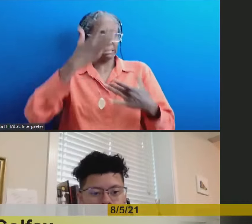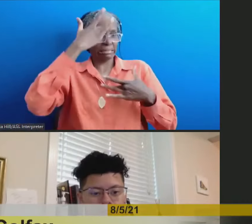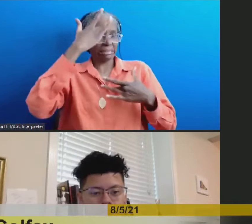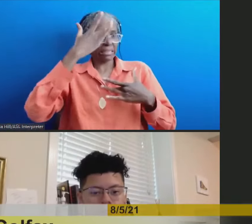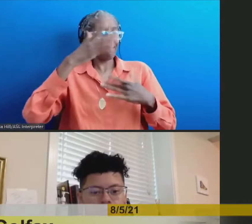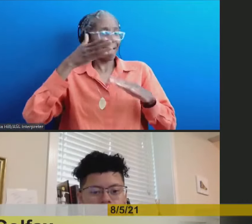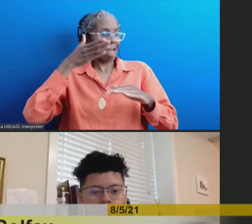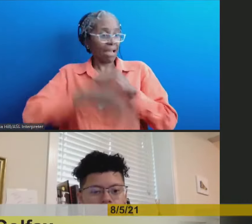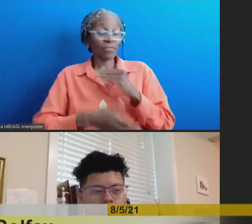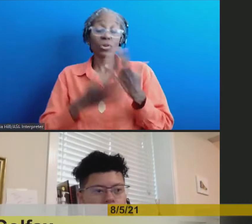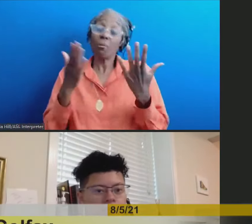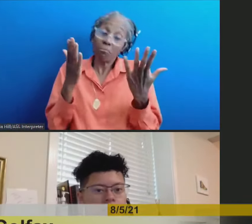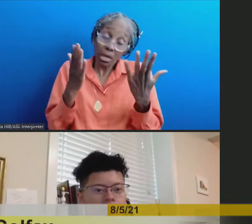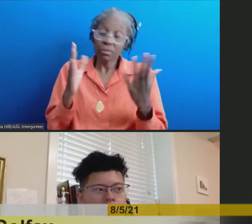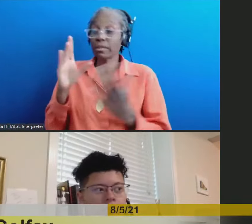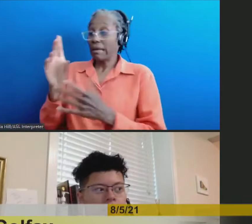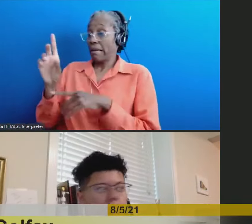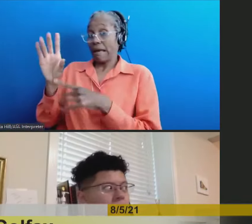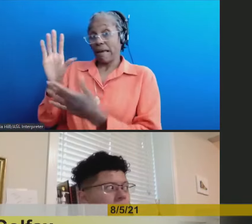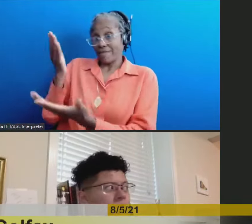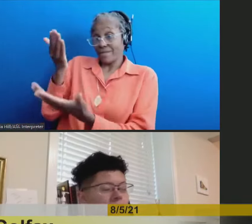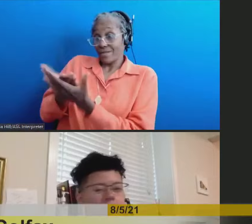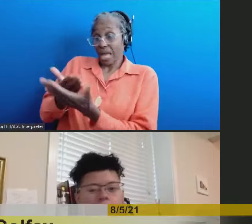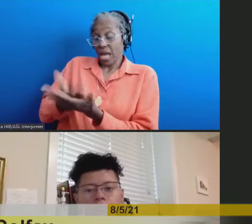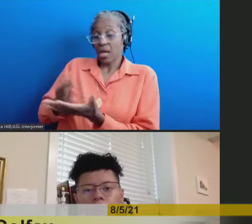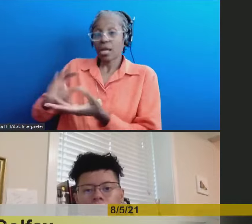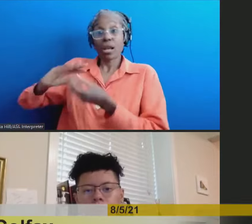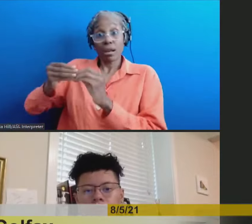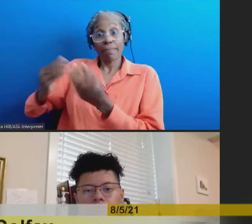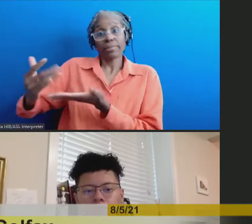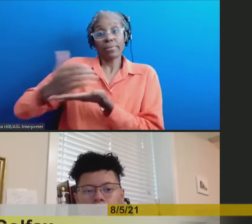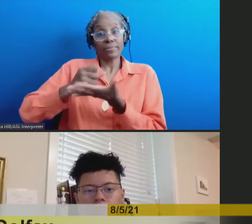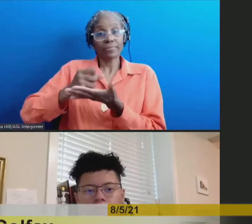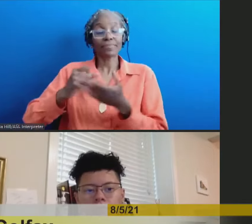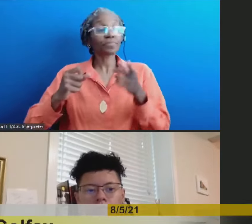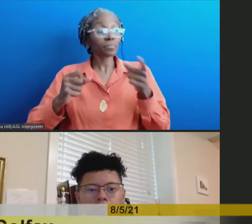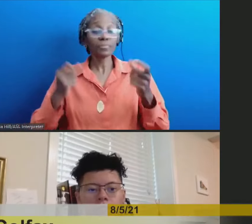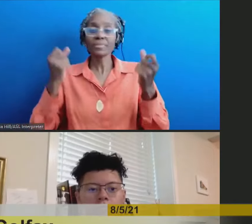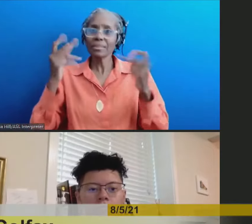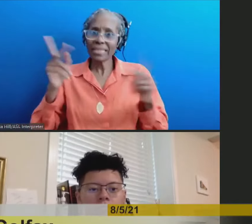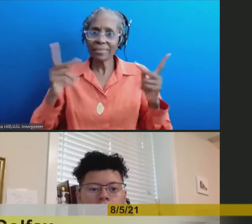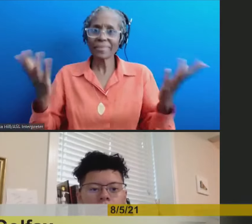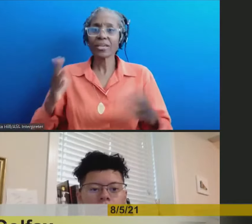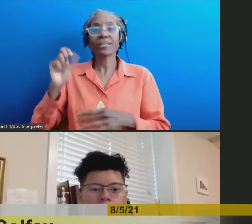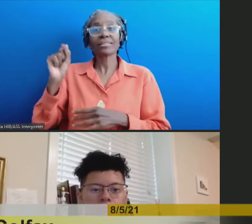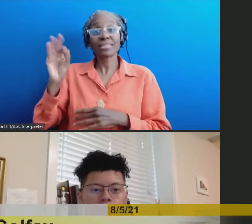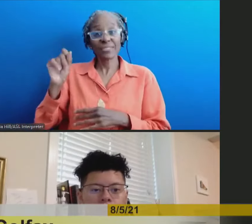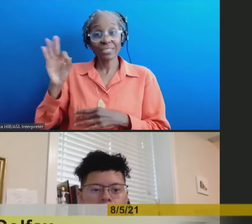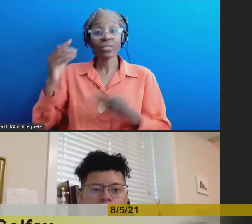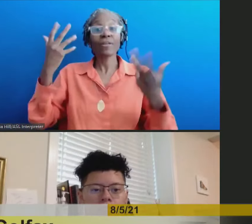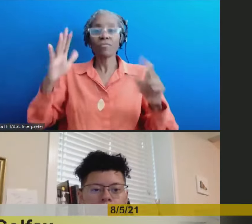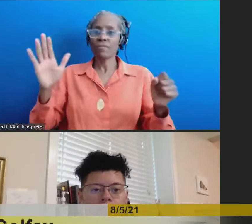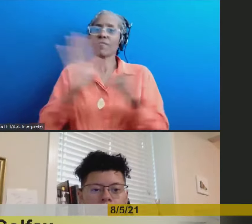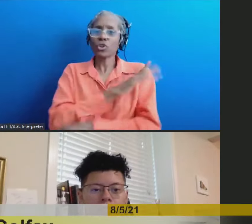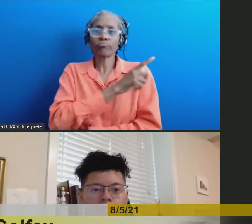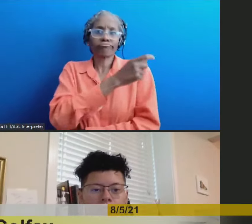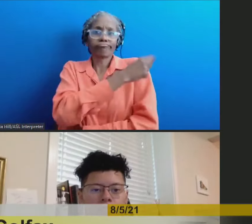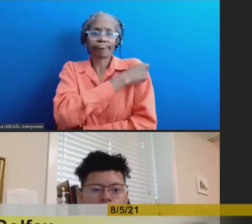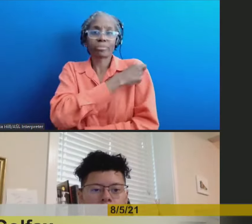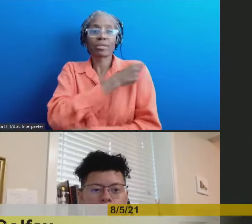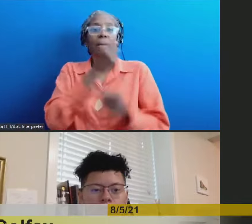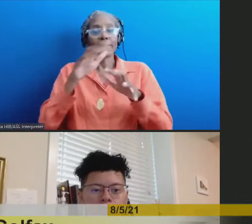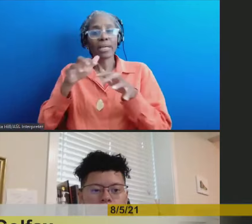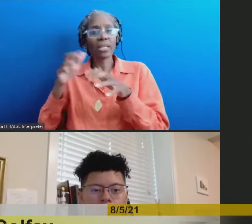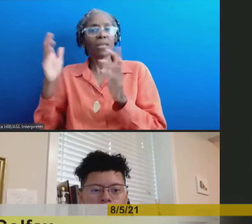the facts. And the facts are that right now, because so many people in San Francisco are fully vaccinated, many, many